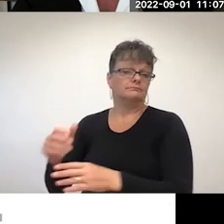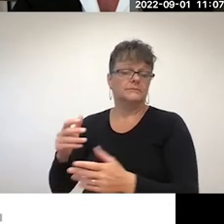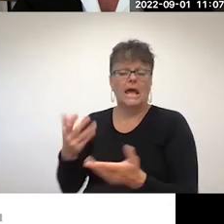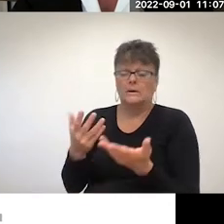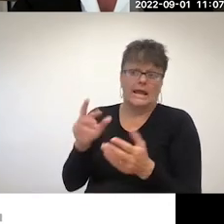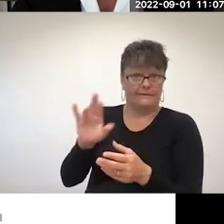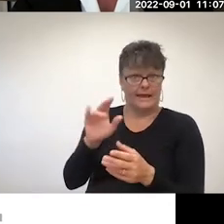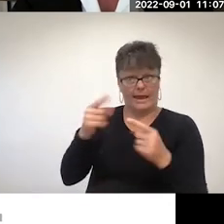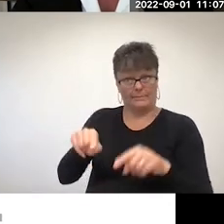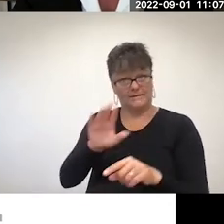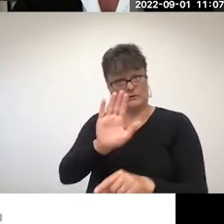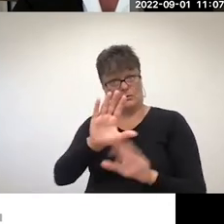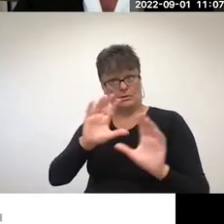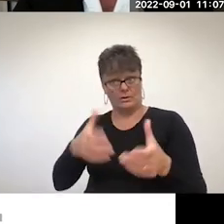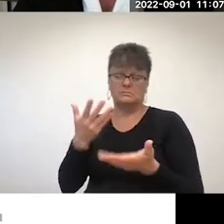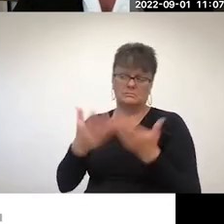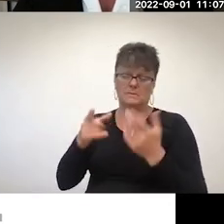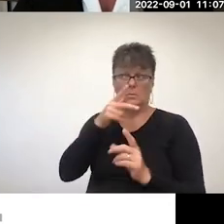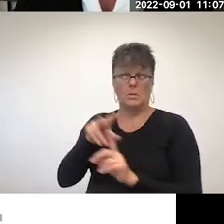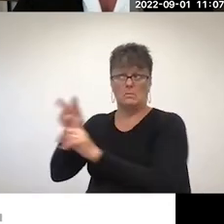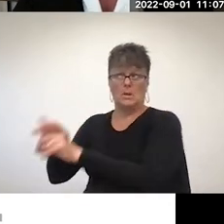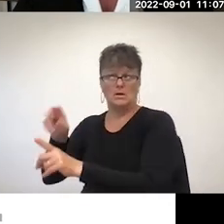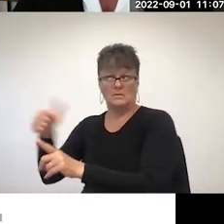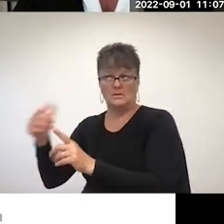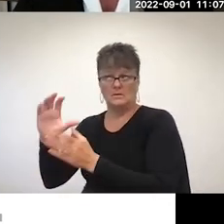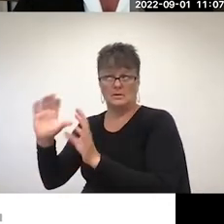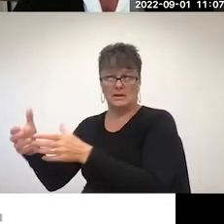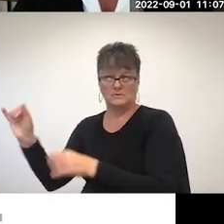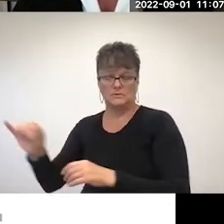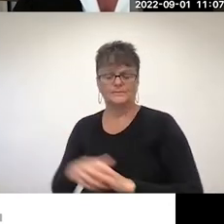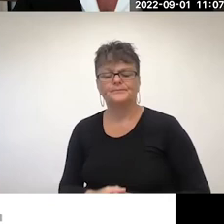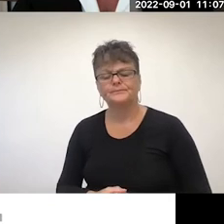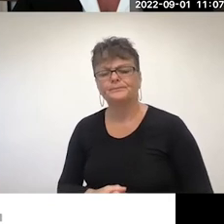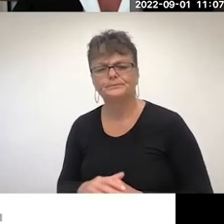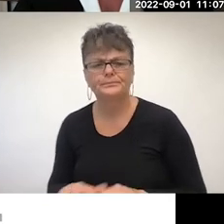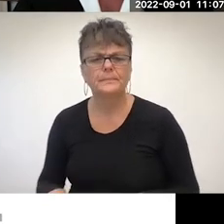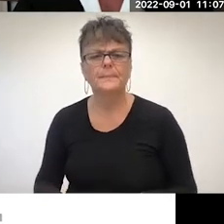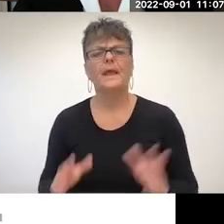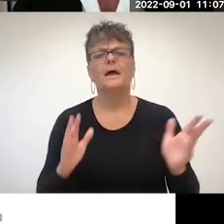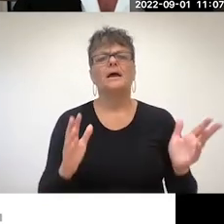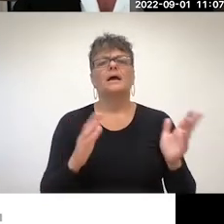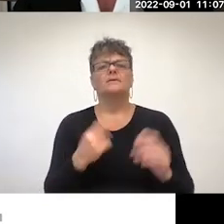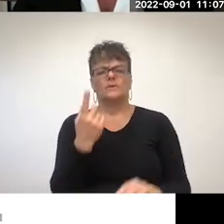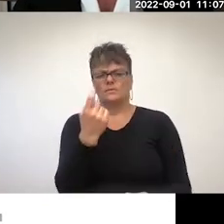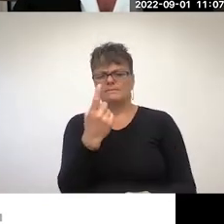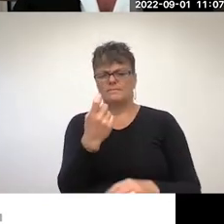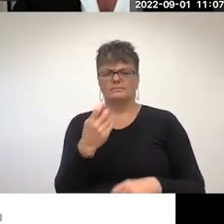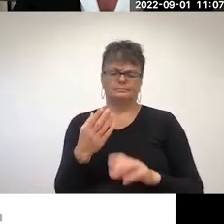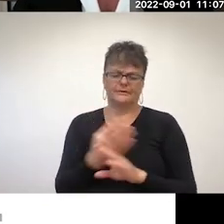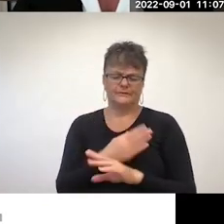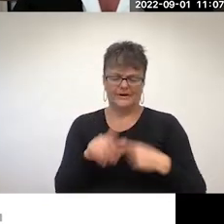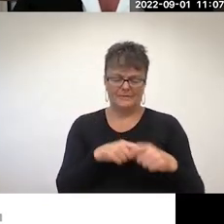as well. One last idea that I want to share with you before we wrap up and finish with a little more time for conversation. And that is,